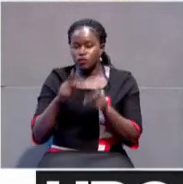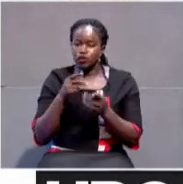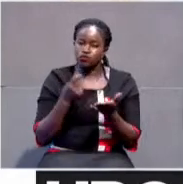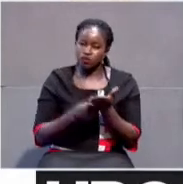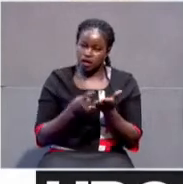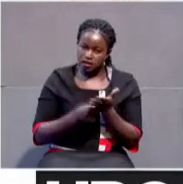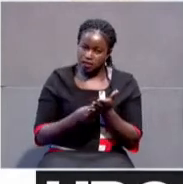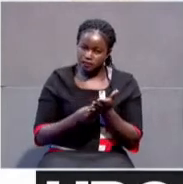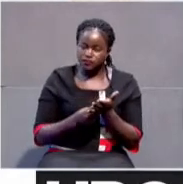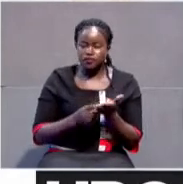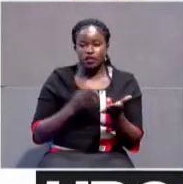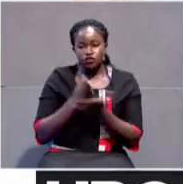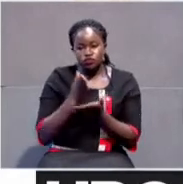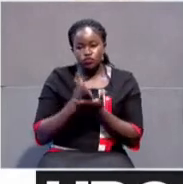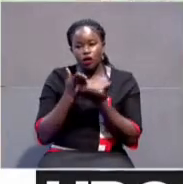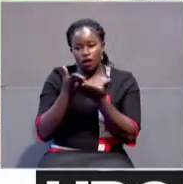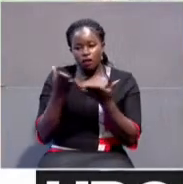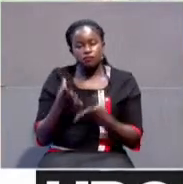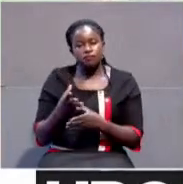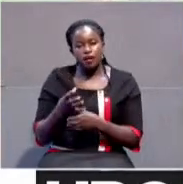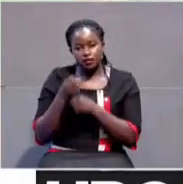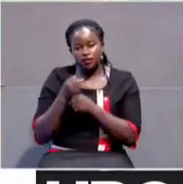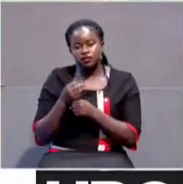will spend its budget wisely.